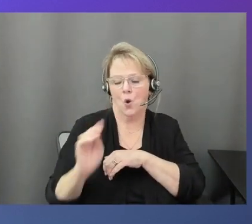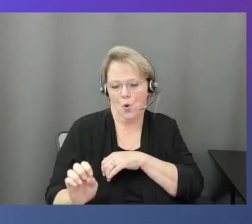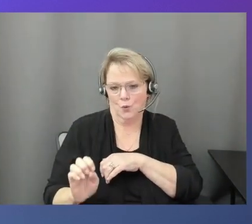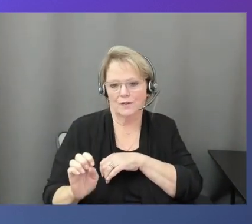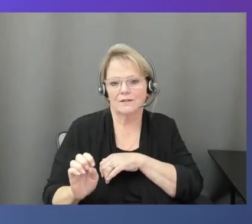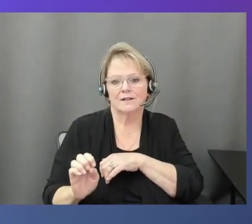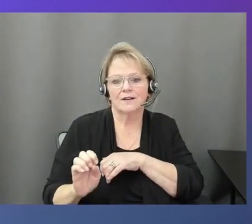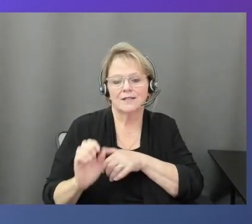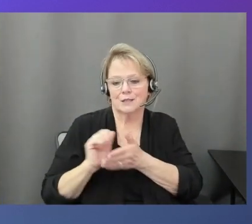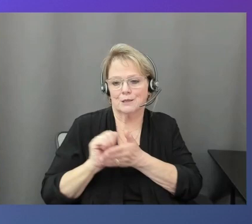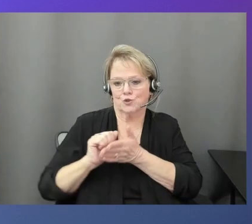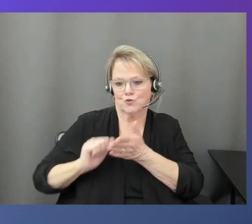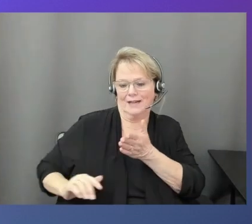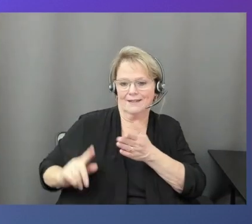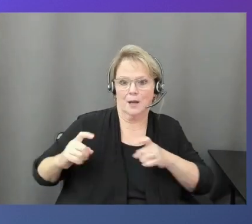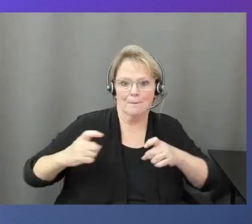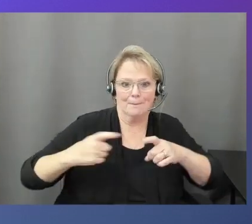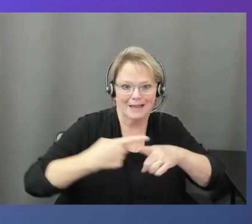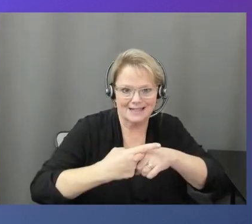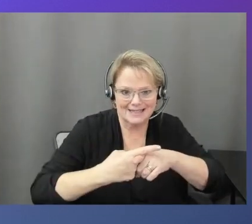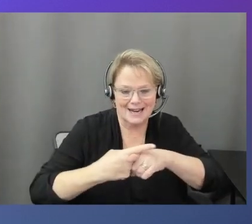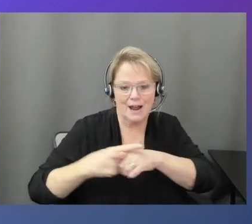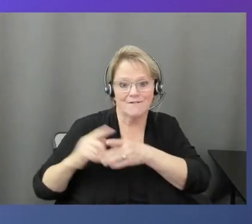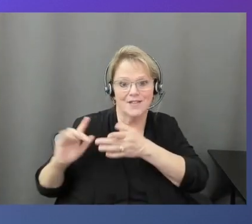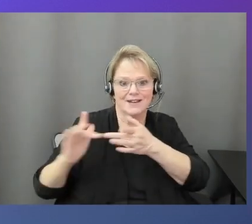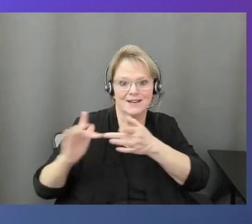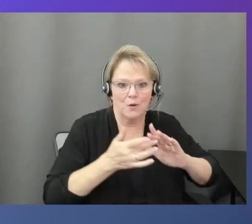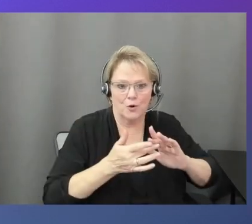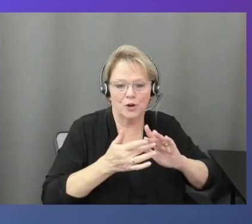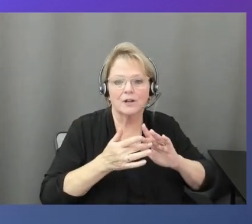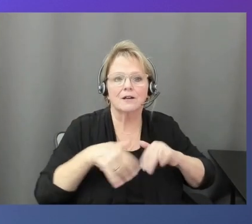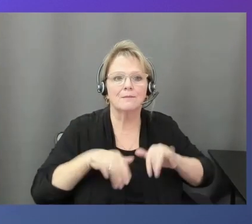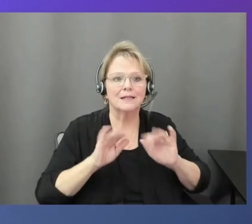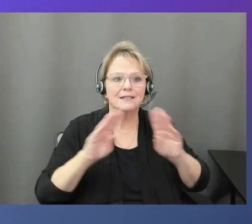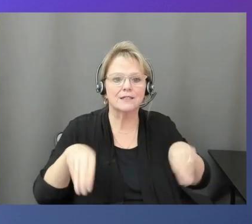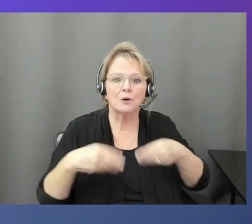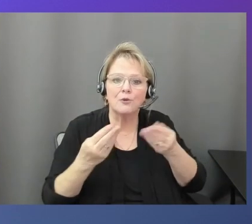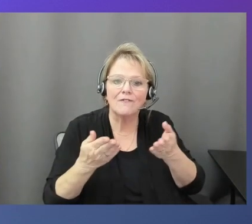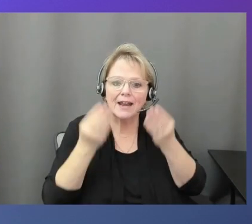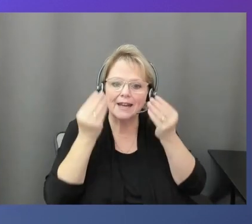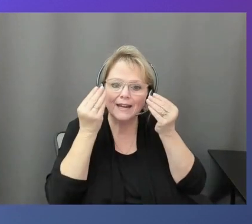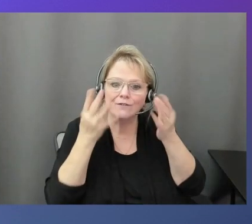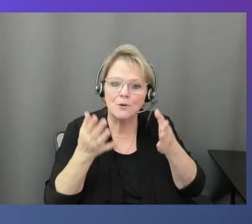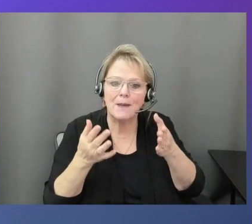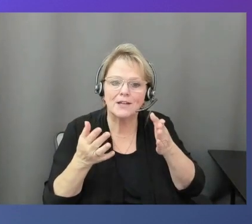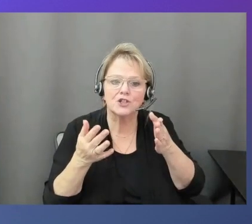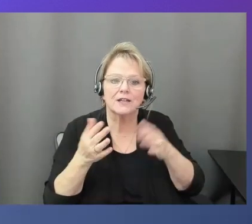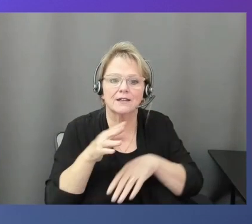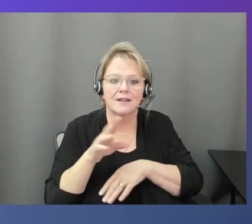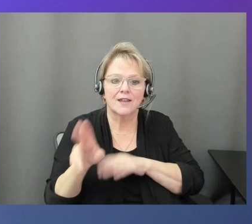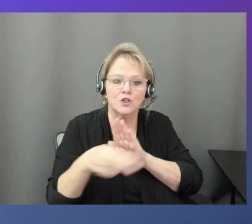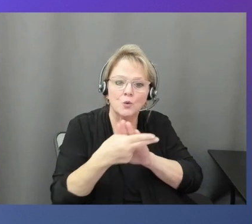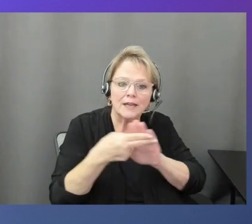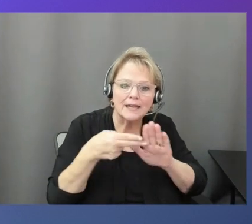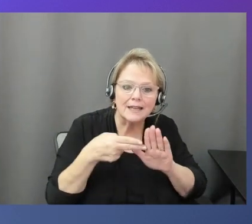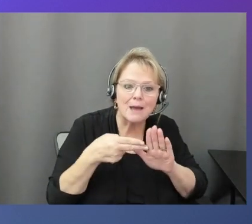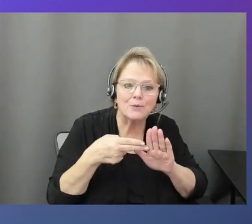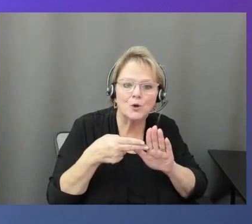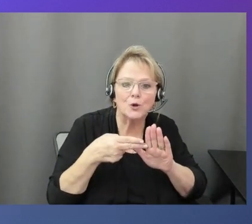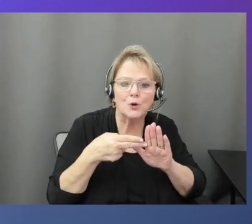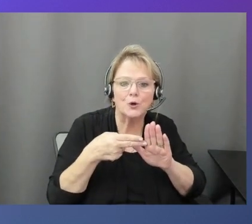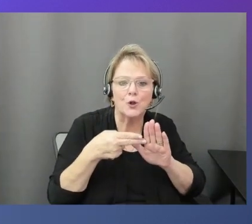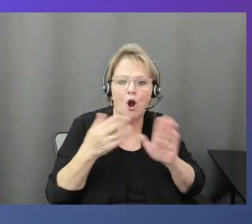network itself, but still providing you the information that you need. So when you show that the labels for each of the nodes, you can see that some of the